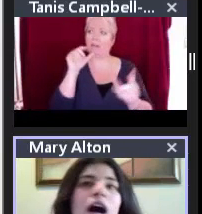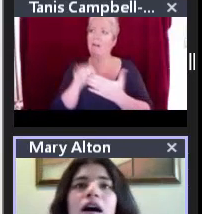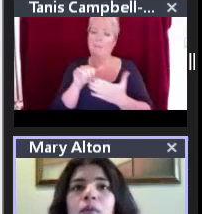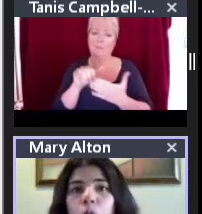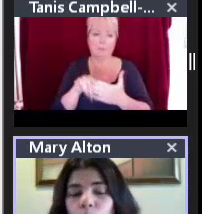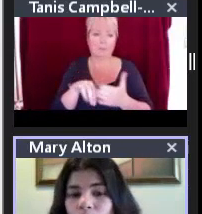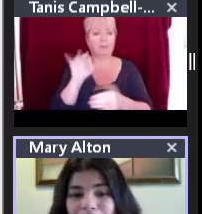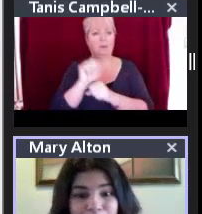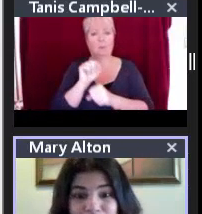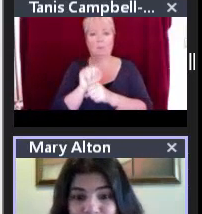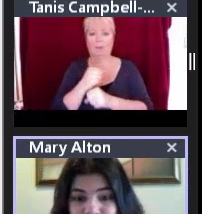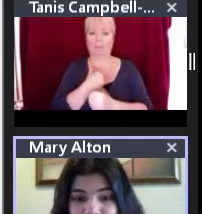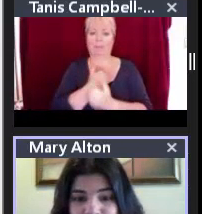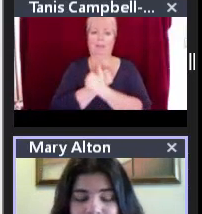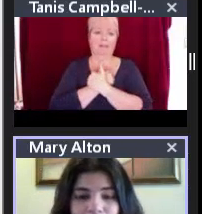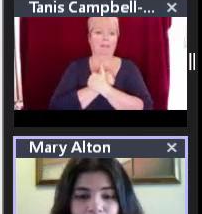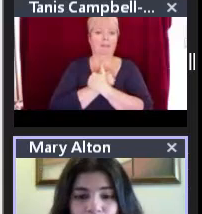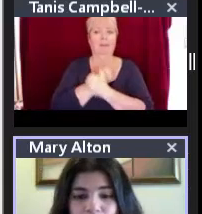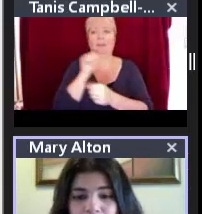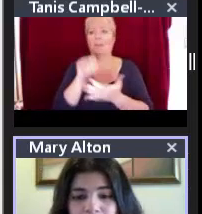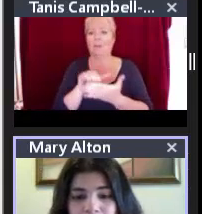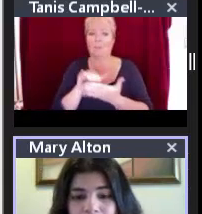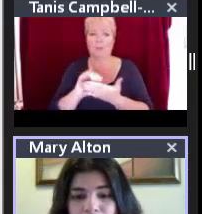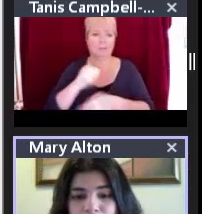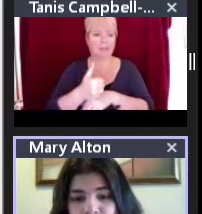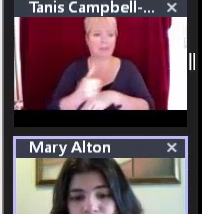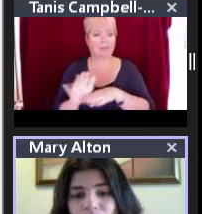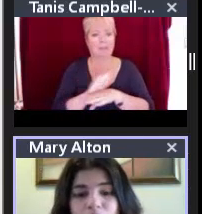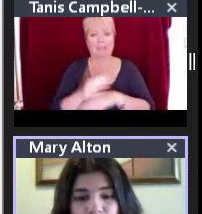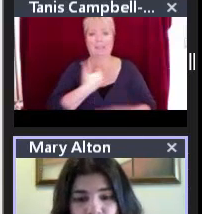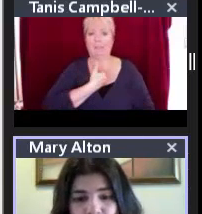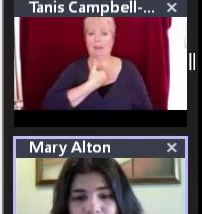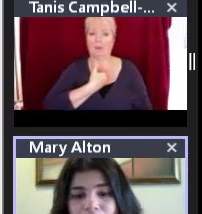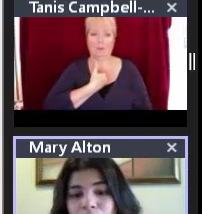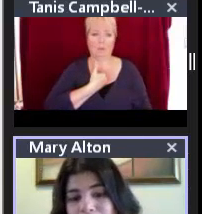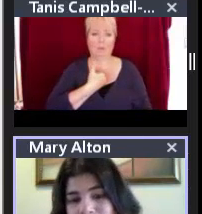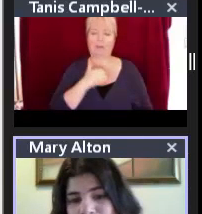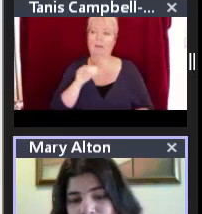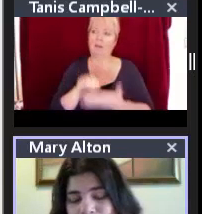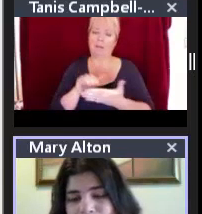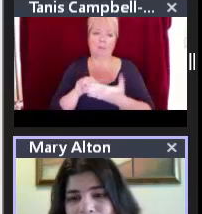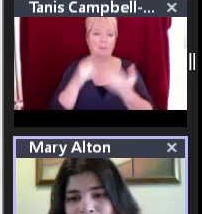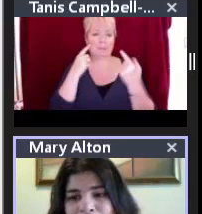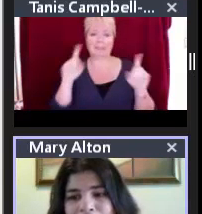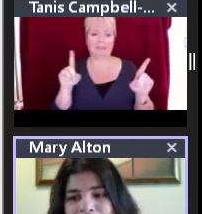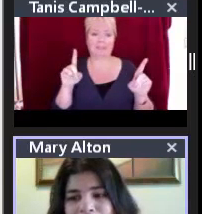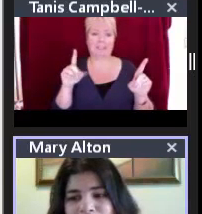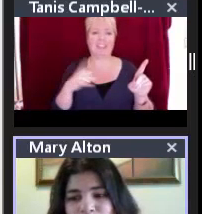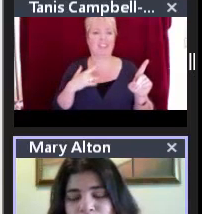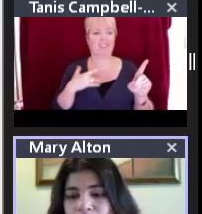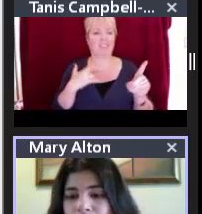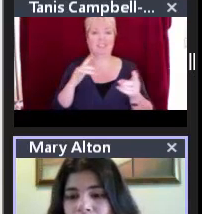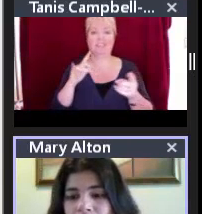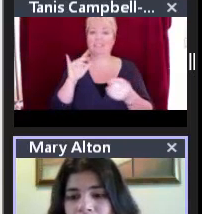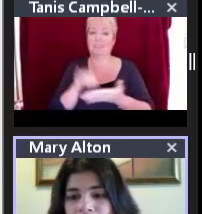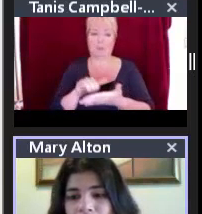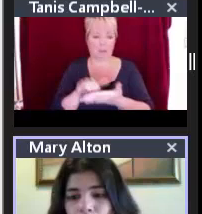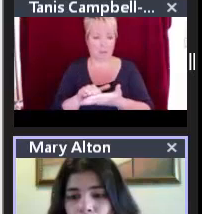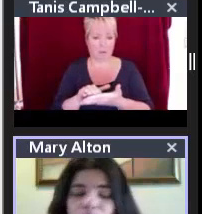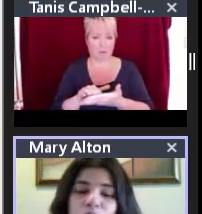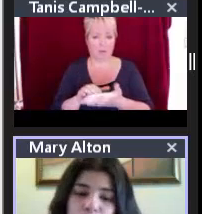job or a business that they could really do, enjoy, and be successful at. So it's